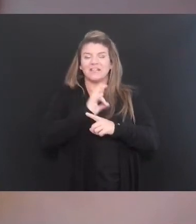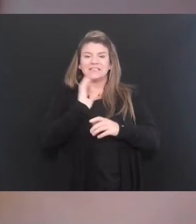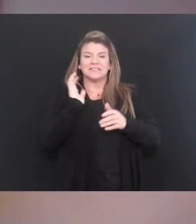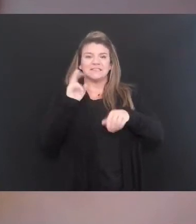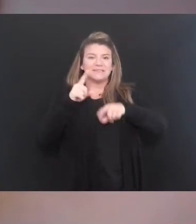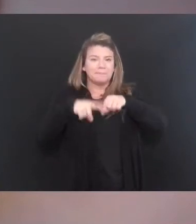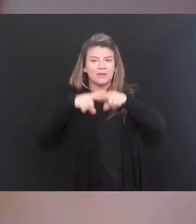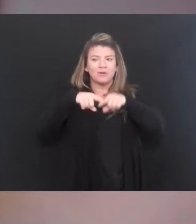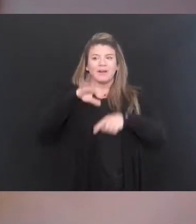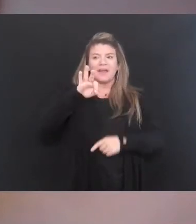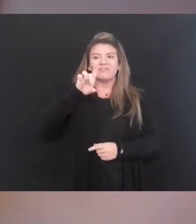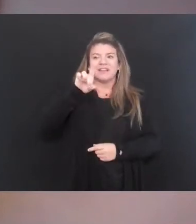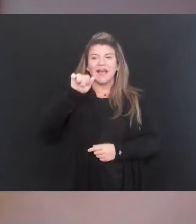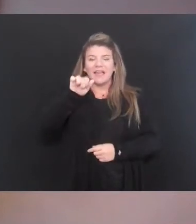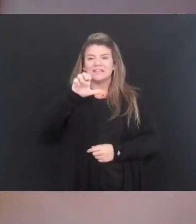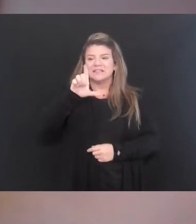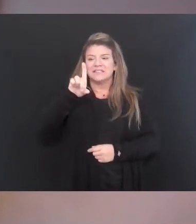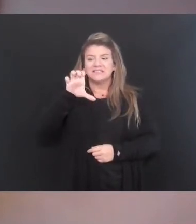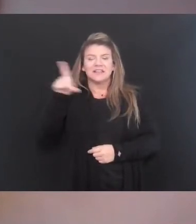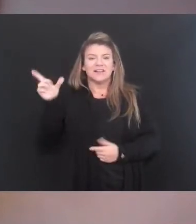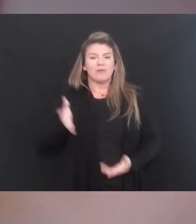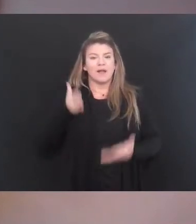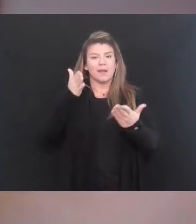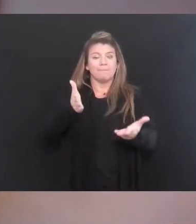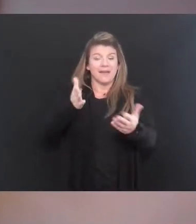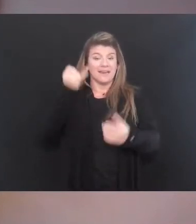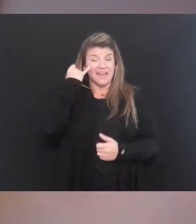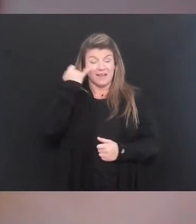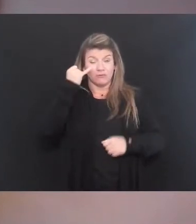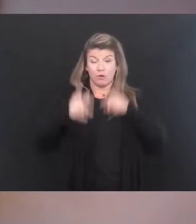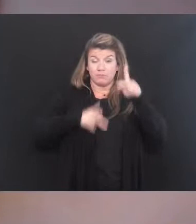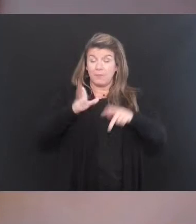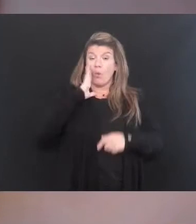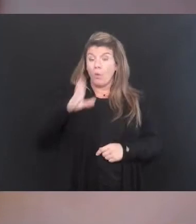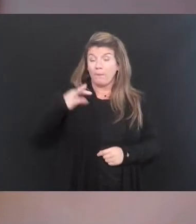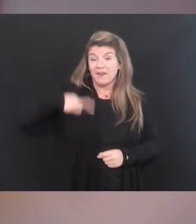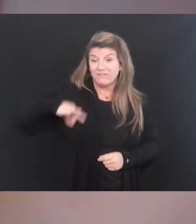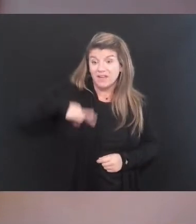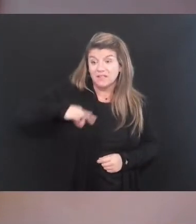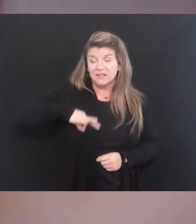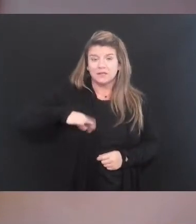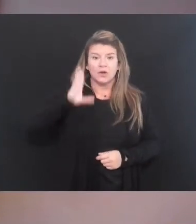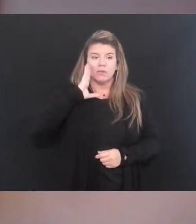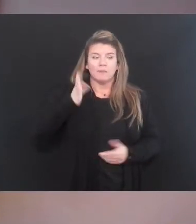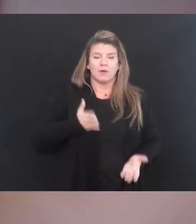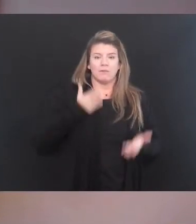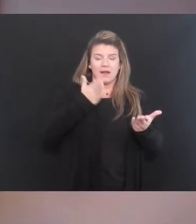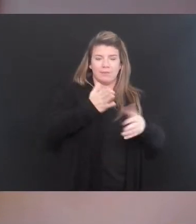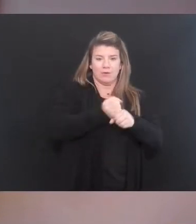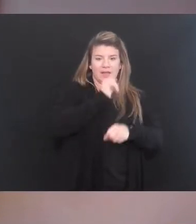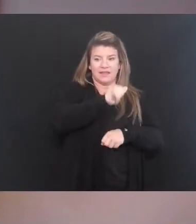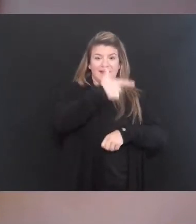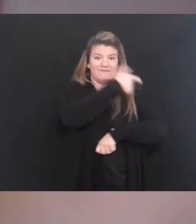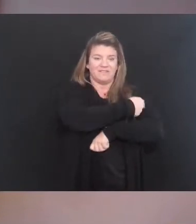CDC recommend, if those people will benefit and will be recommended to get the vaccine. That is not as